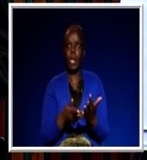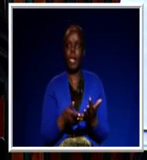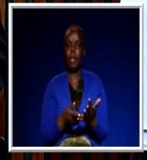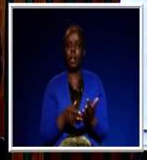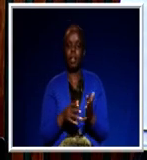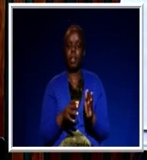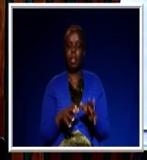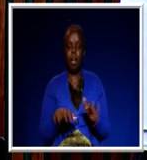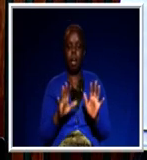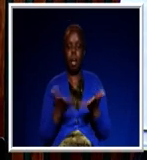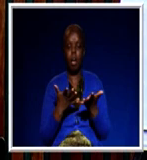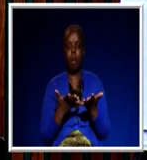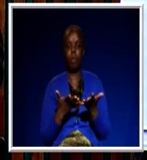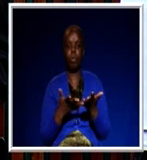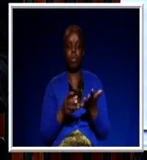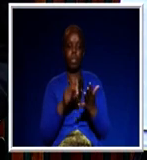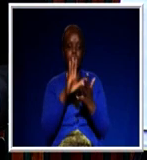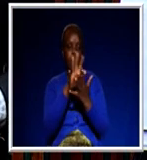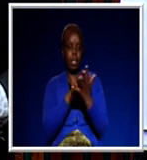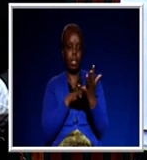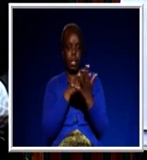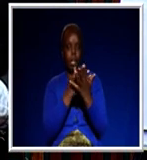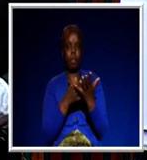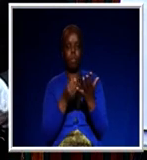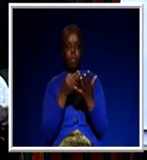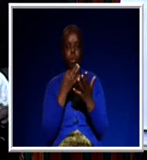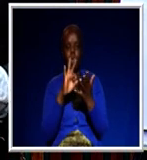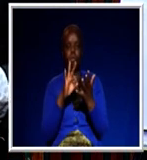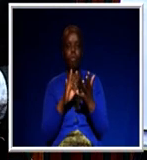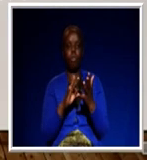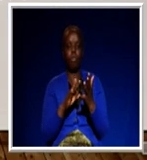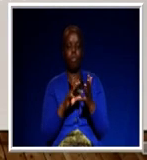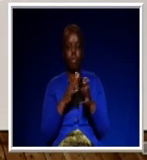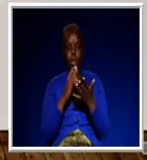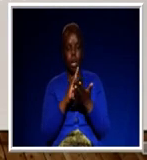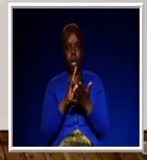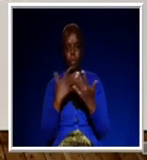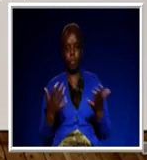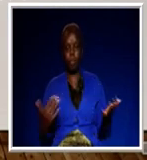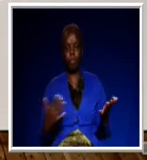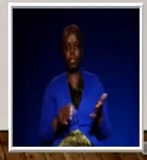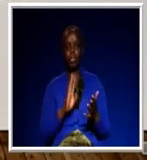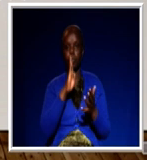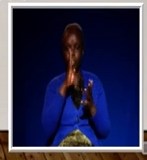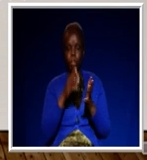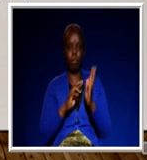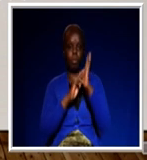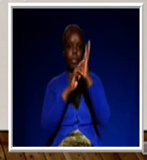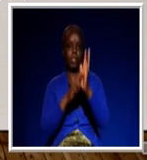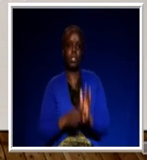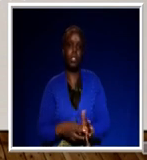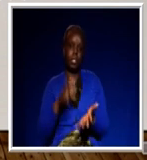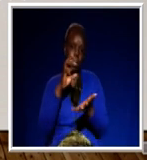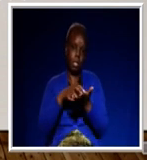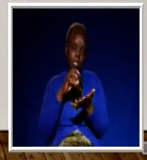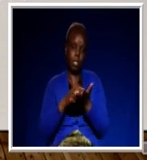How would a graph of an object be or represented in a situation where